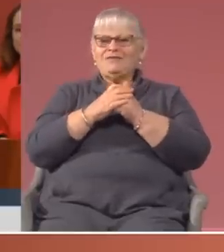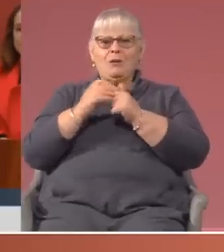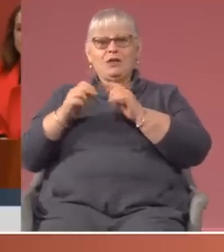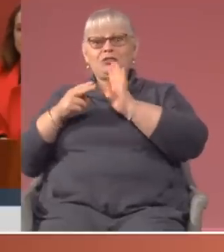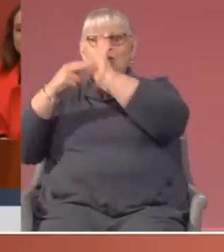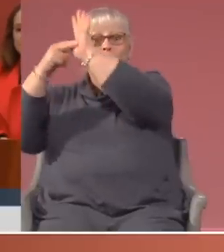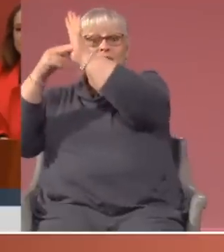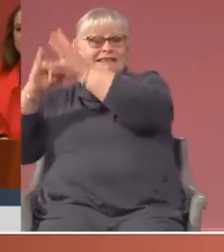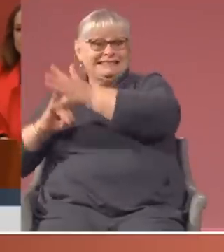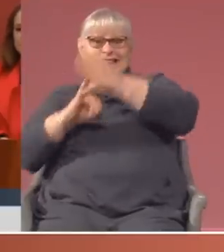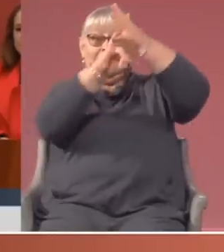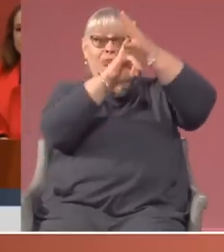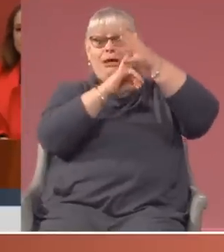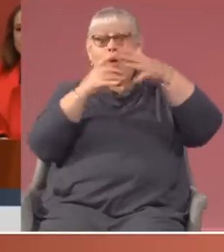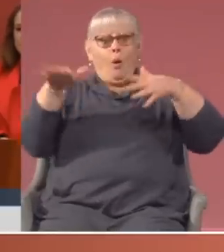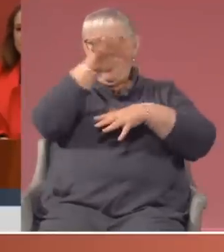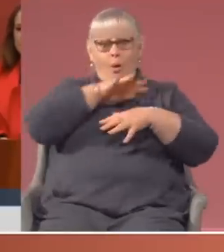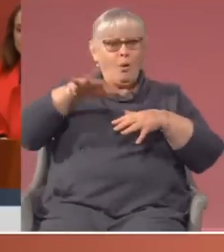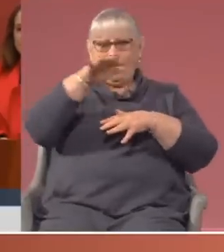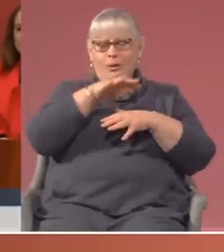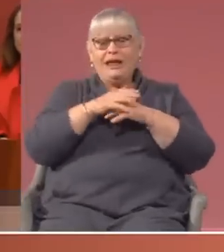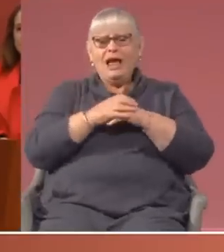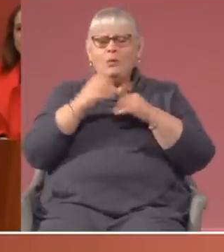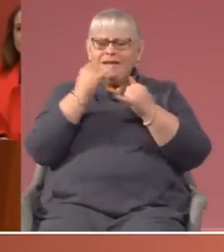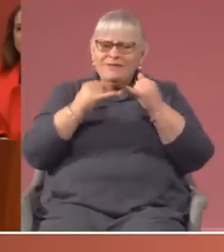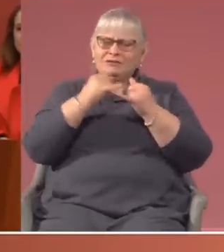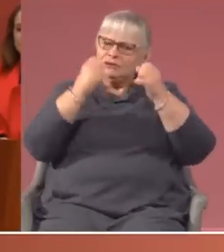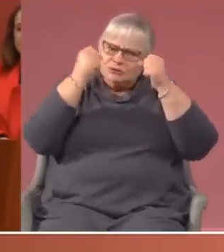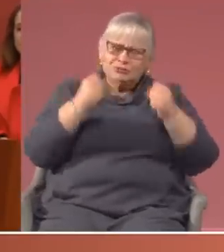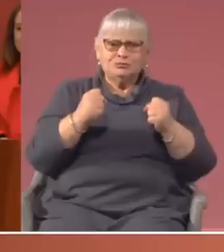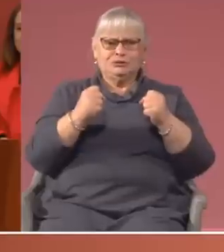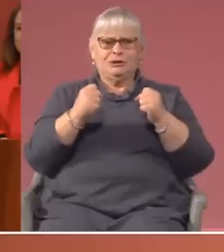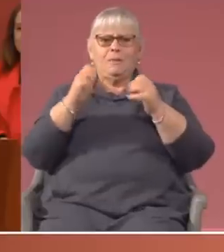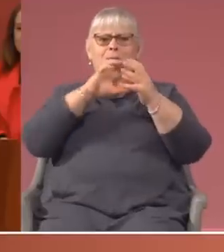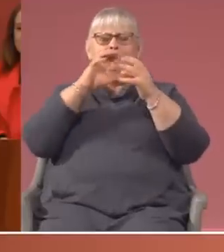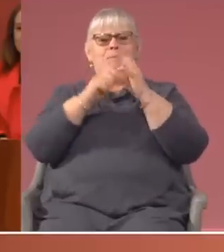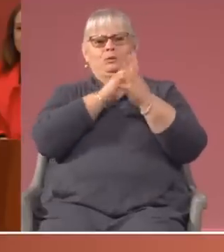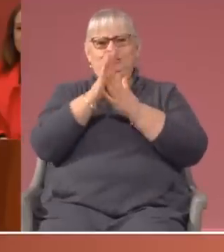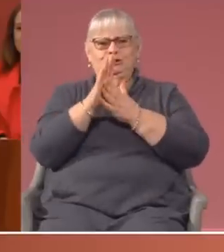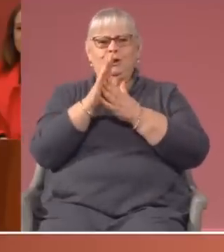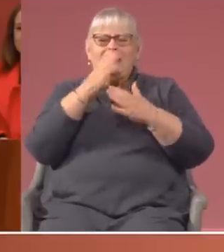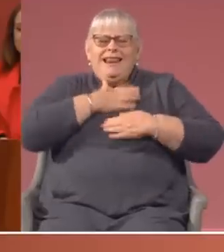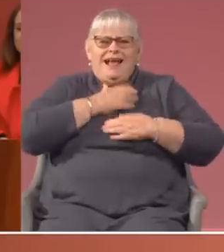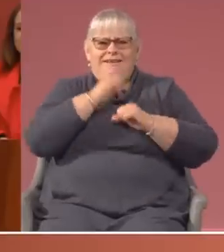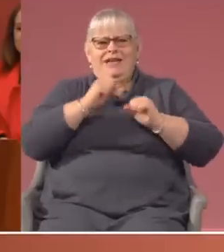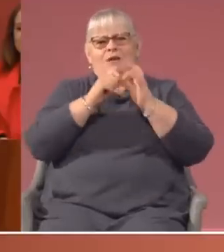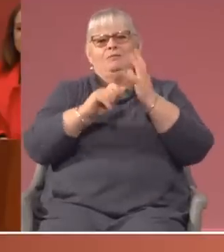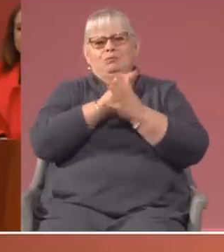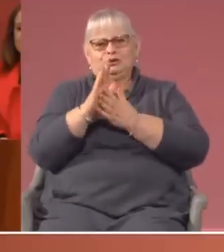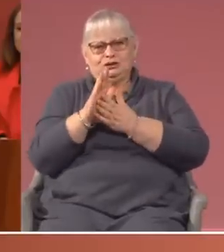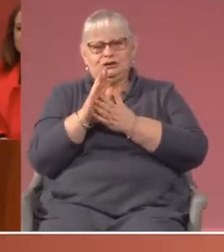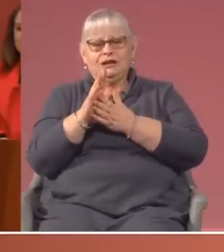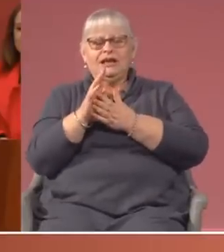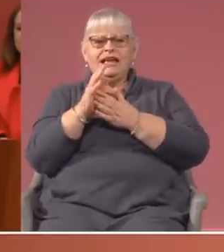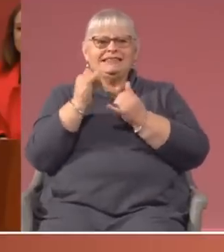south, all the way up to Mulligan's Flat in the north and all the other places that we know and love. We have a